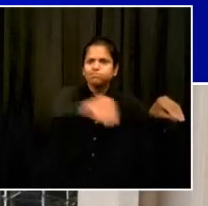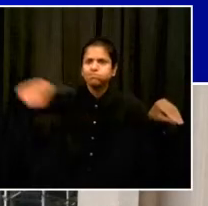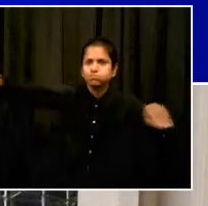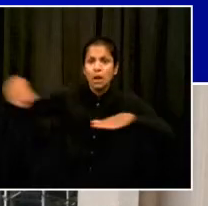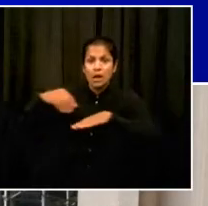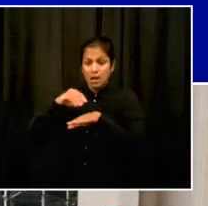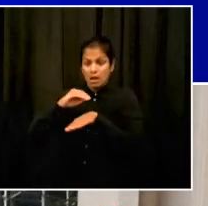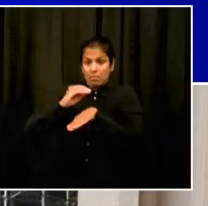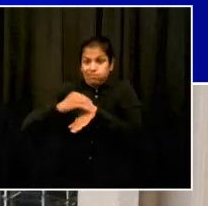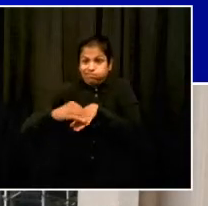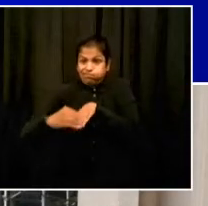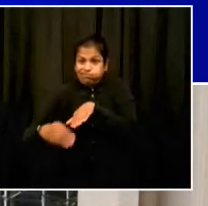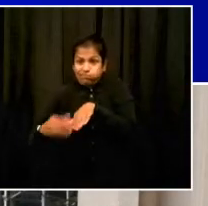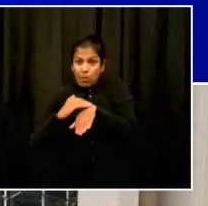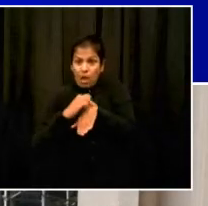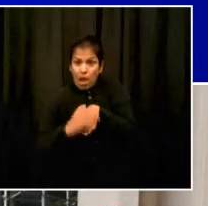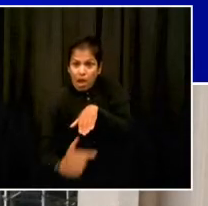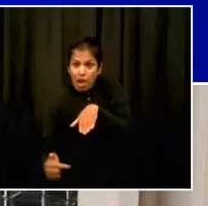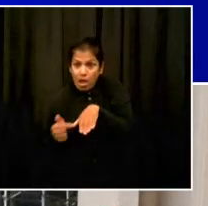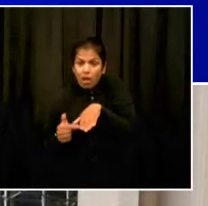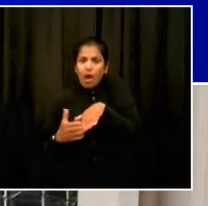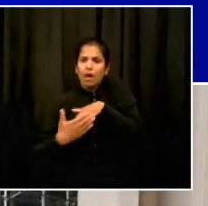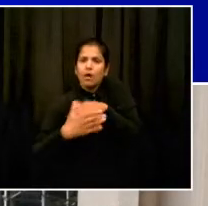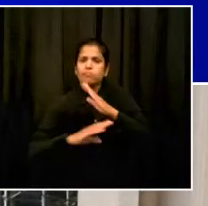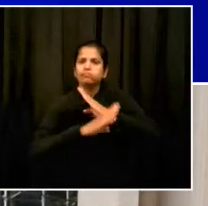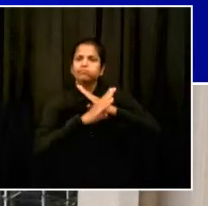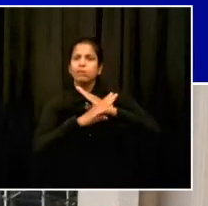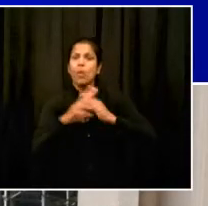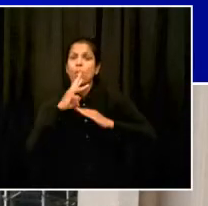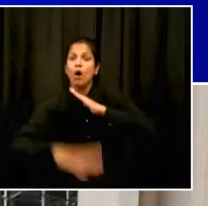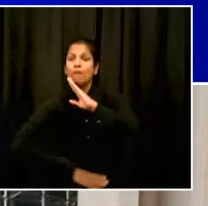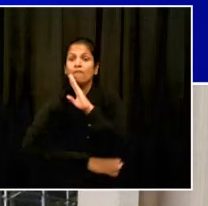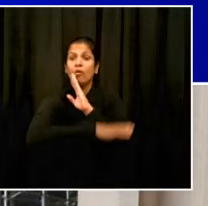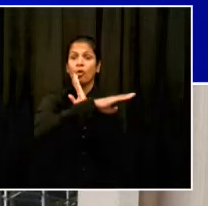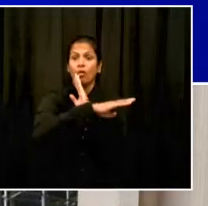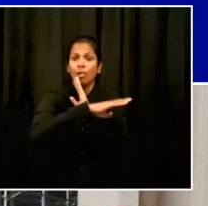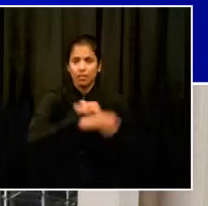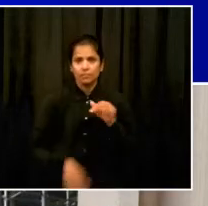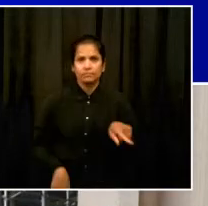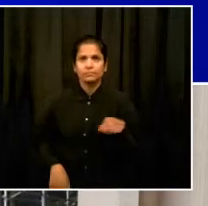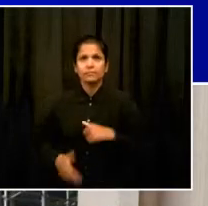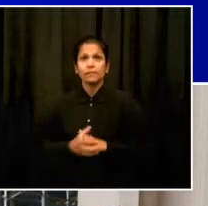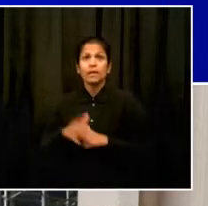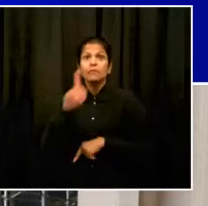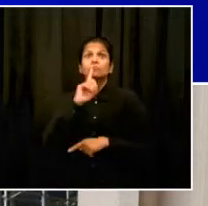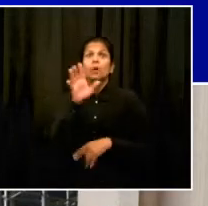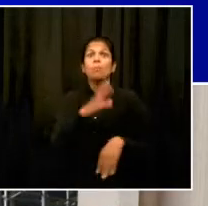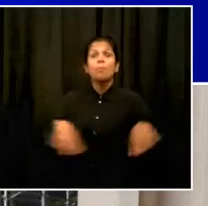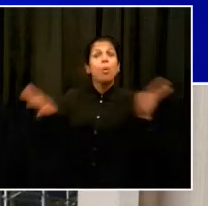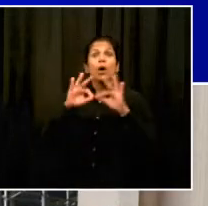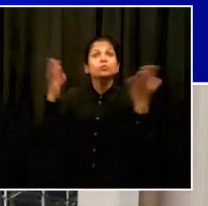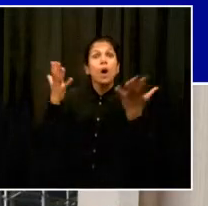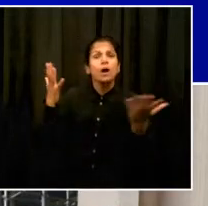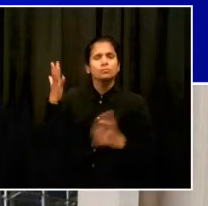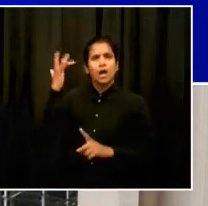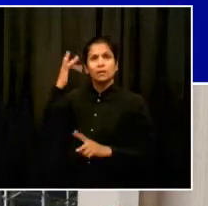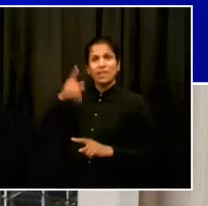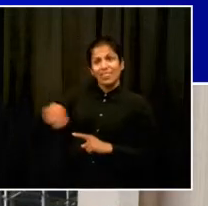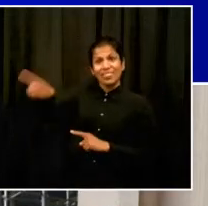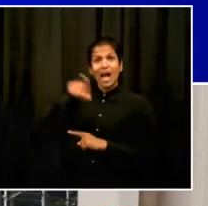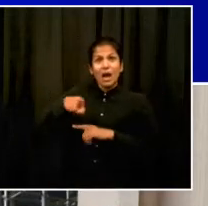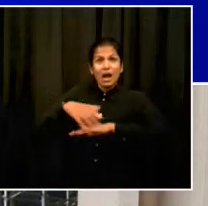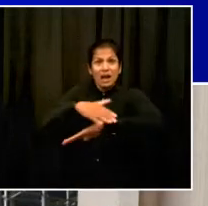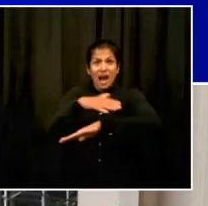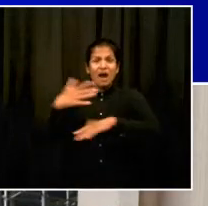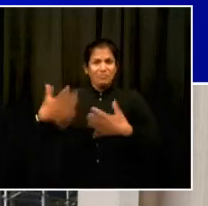protect a neighborhood that went through so much when Sandy hit, and to show we have all learned some important